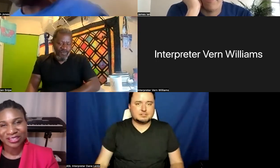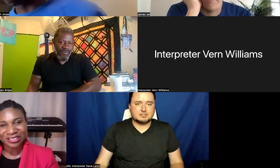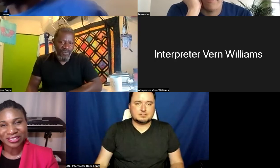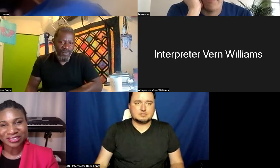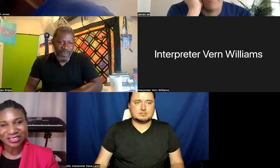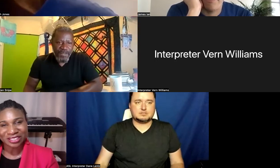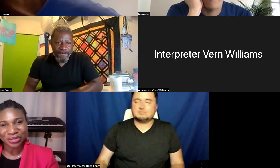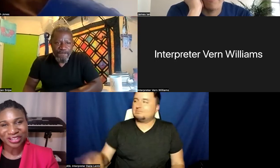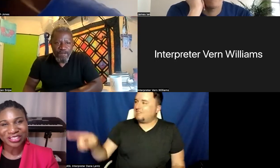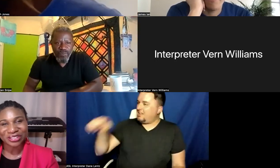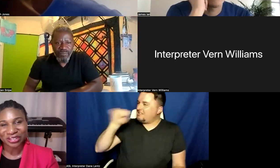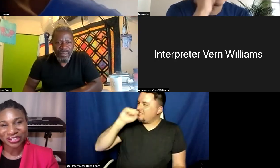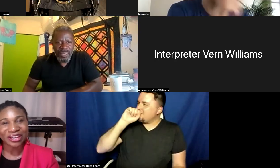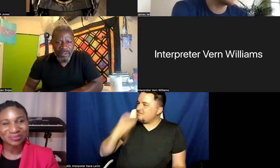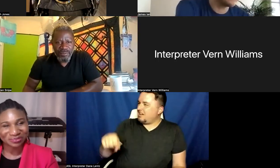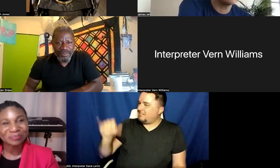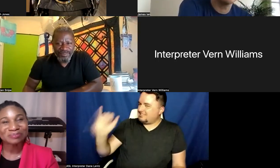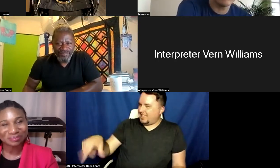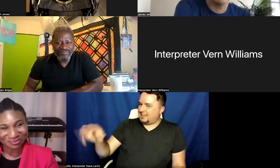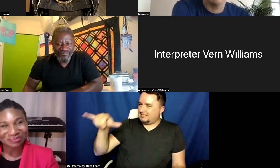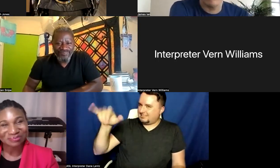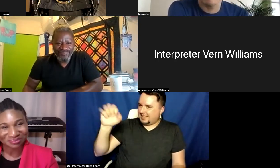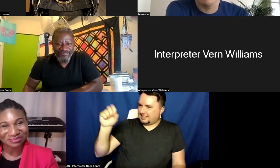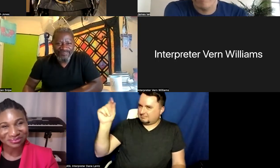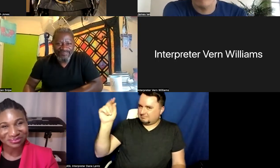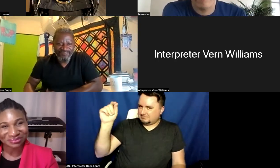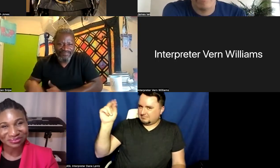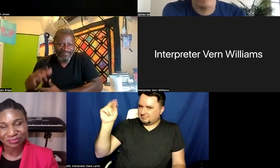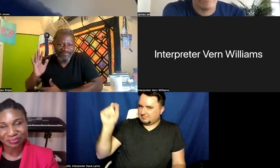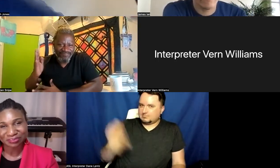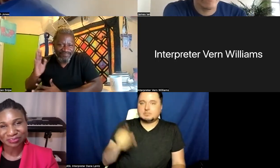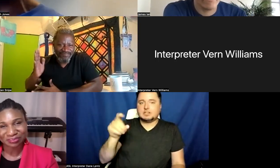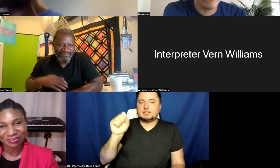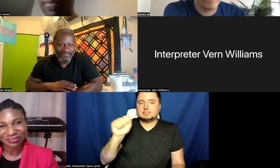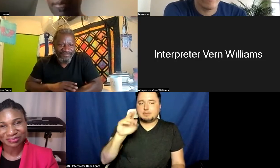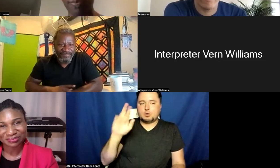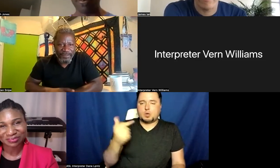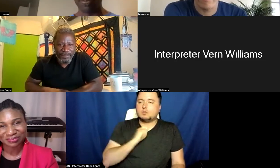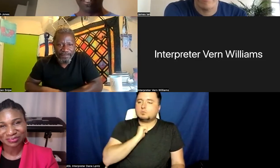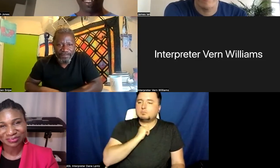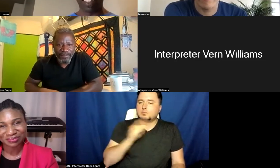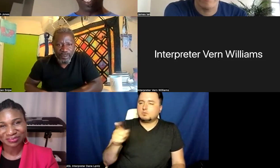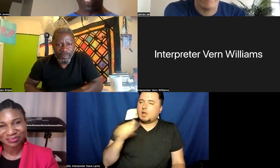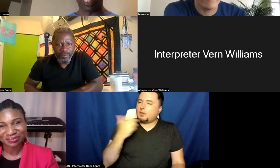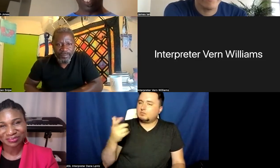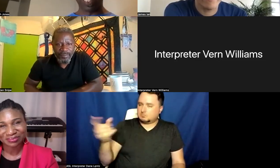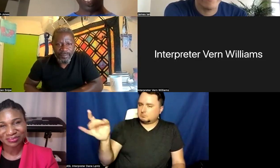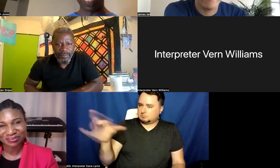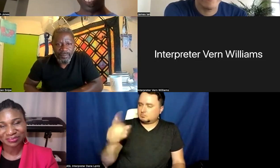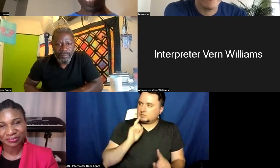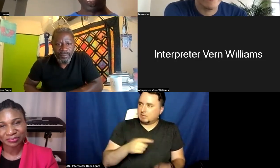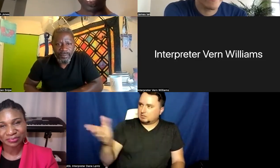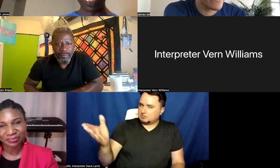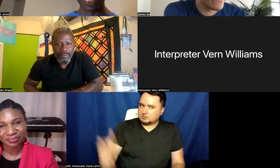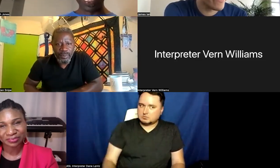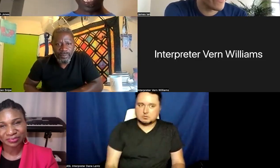I love that. Such a great answer. Yeah. Yeah. Sabeerah, I saw you come off mute and I didn't want to not give you a chance to respond.